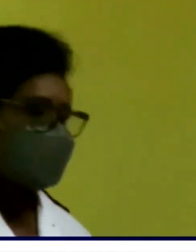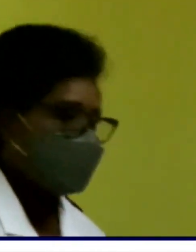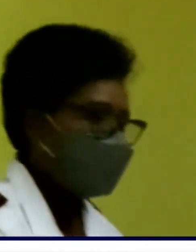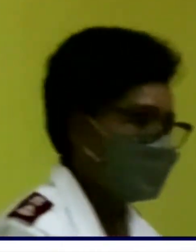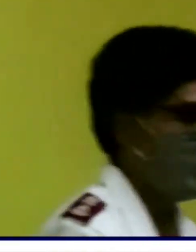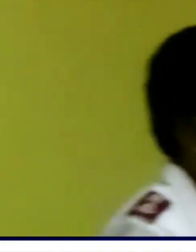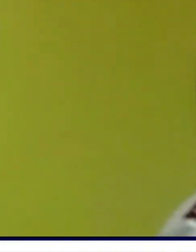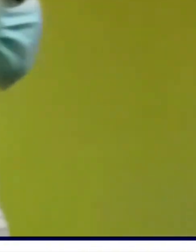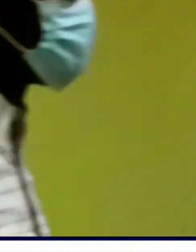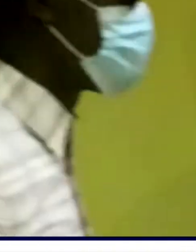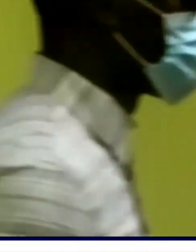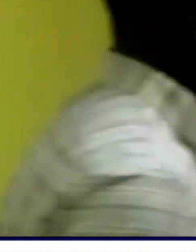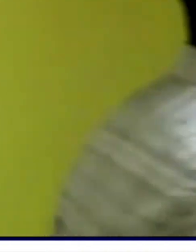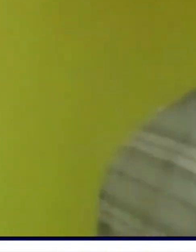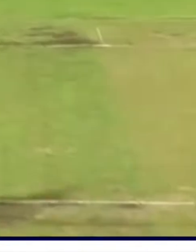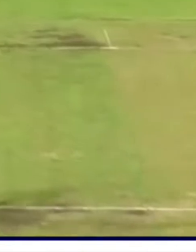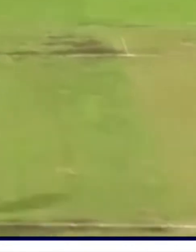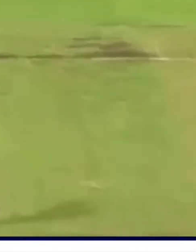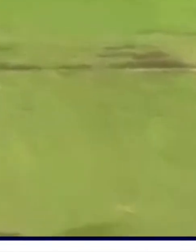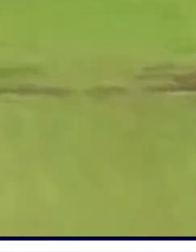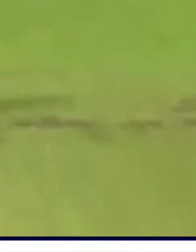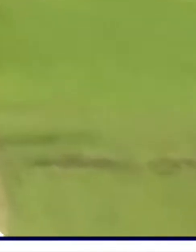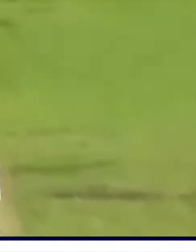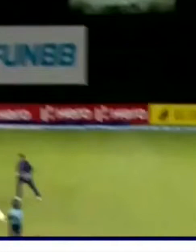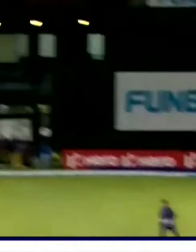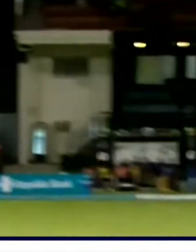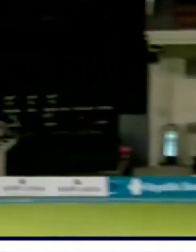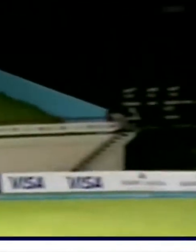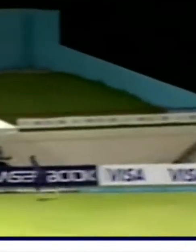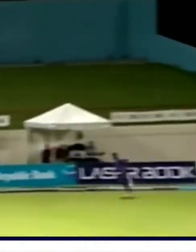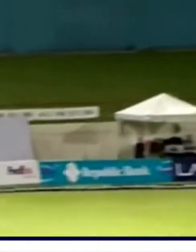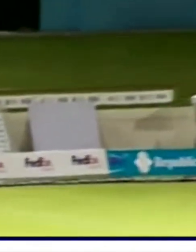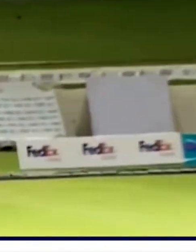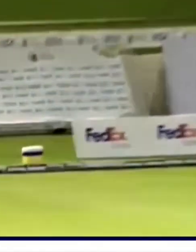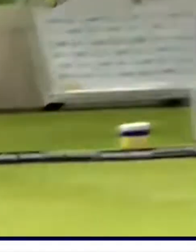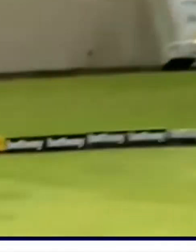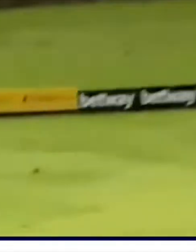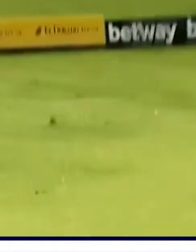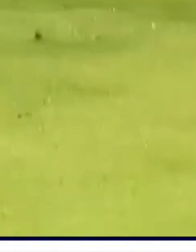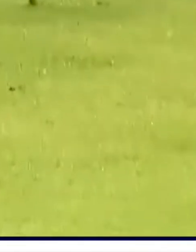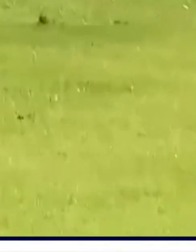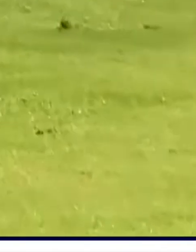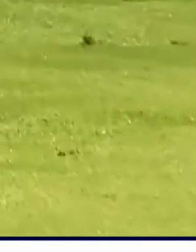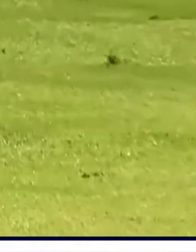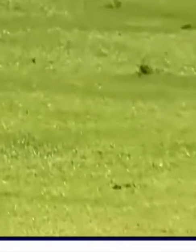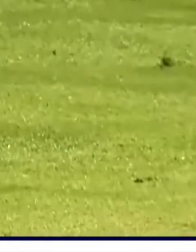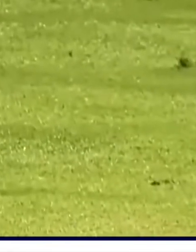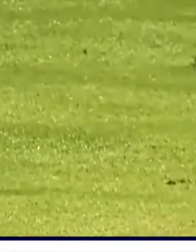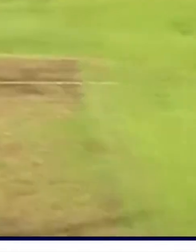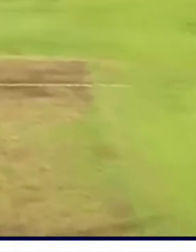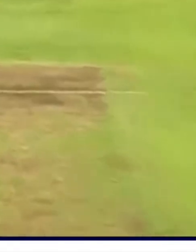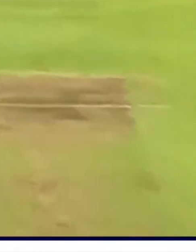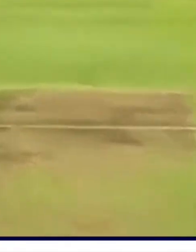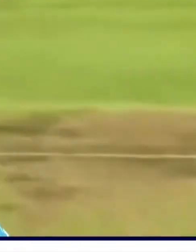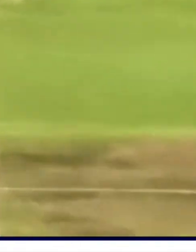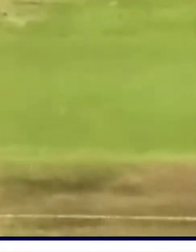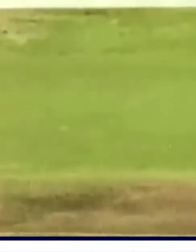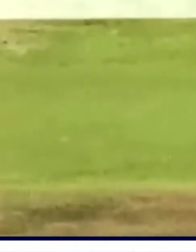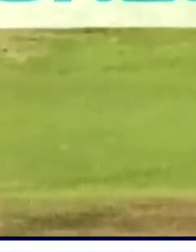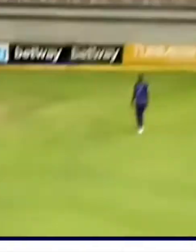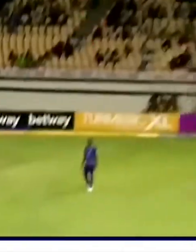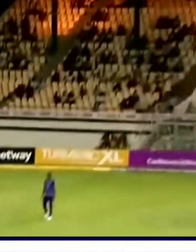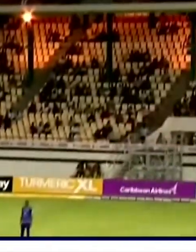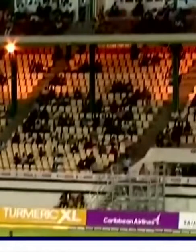children. And in sports, Barbados Royals take a 4-point lead at the top of the 2022